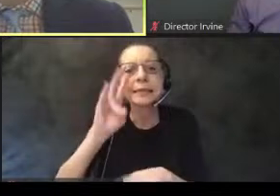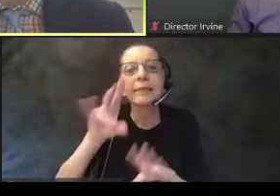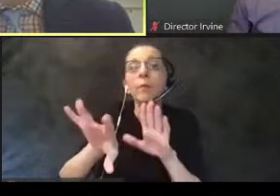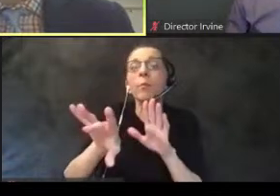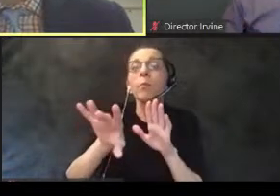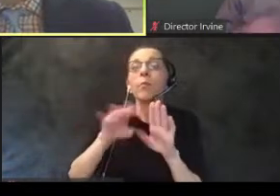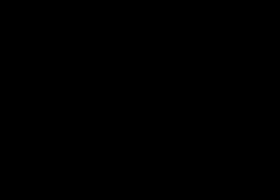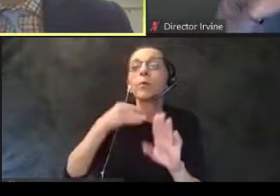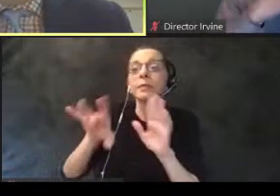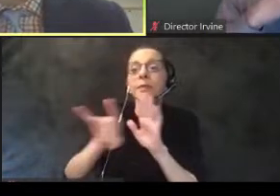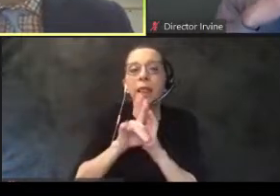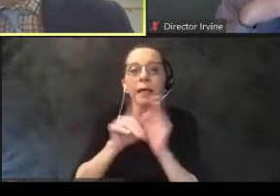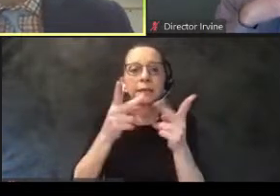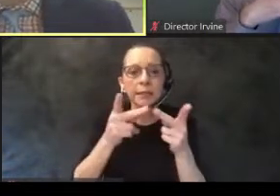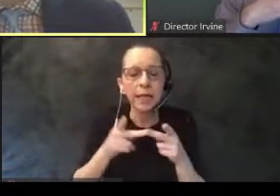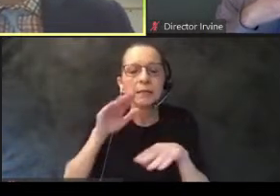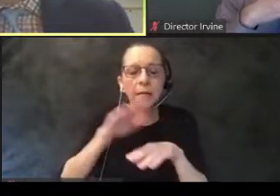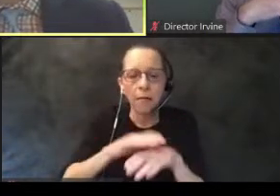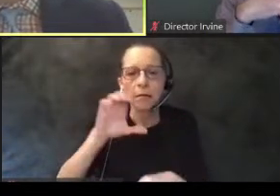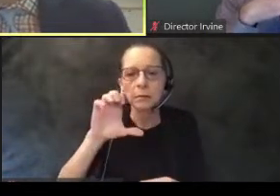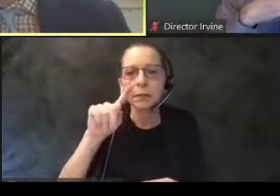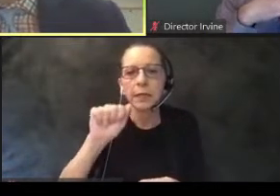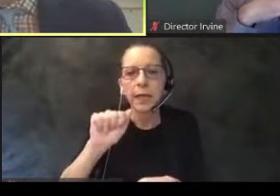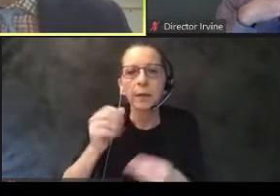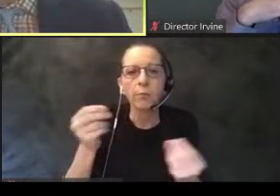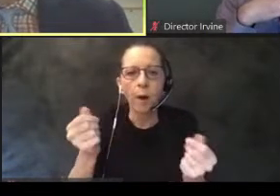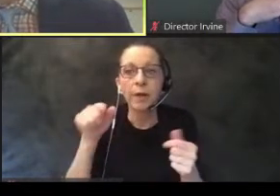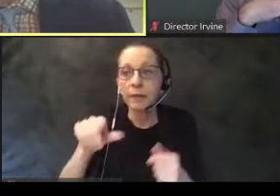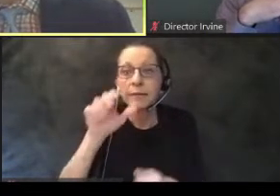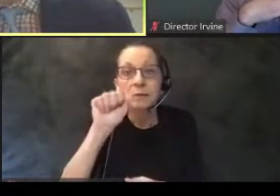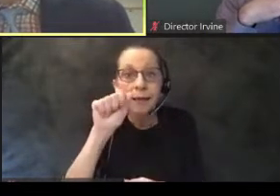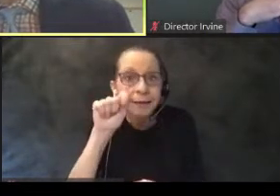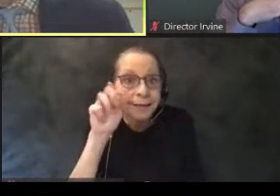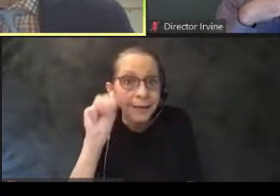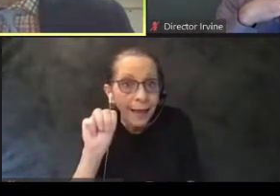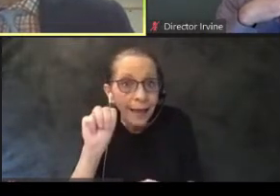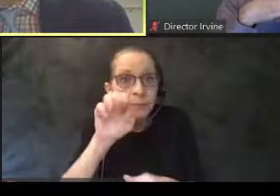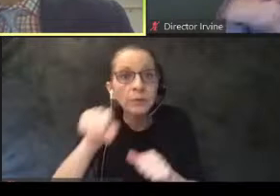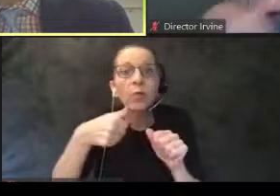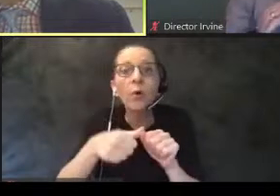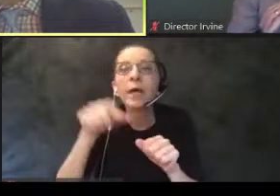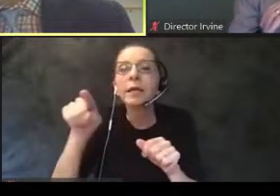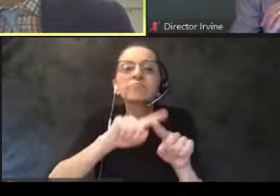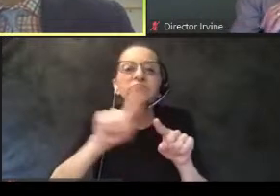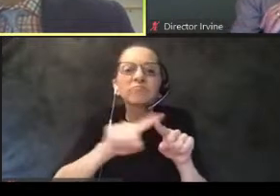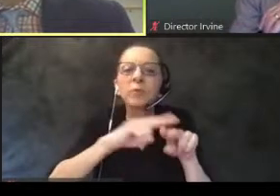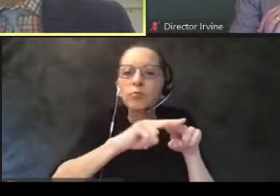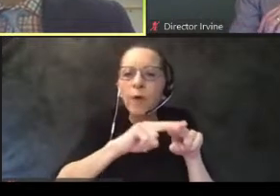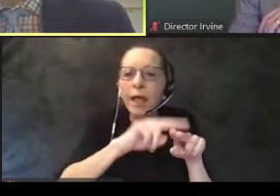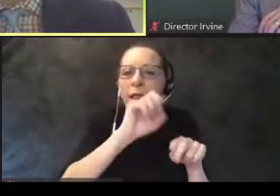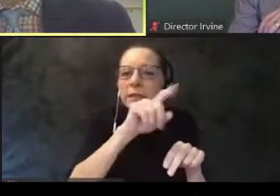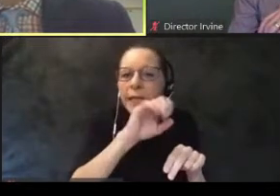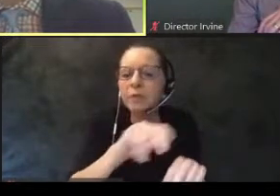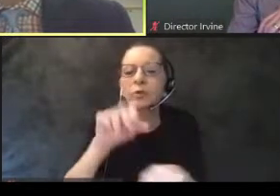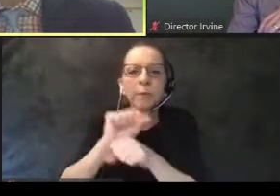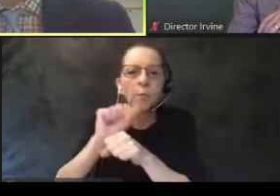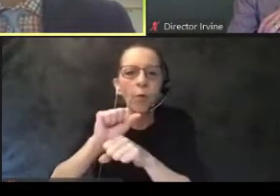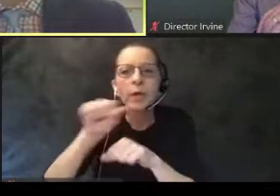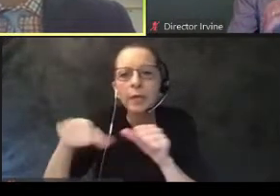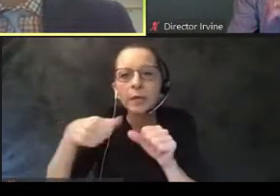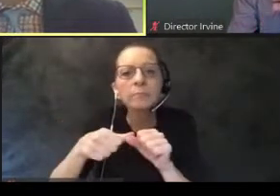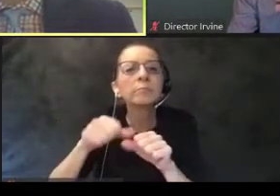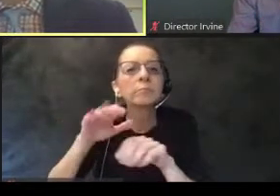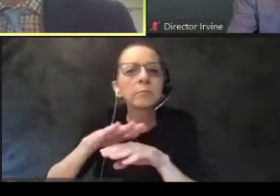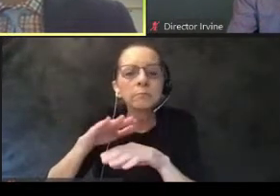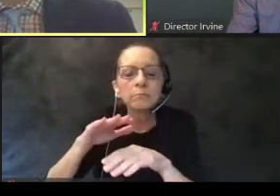sites on CTA property. These ATMs are located at a combination of rail stations and employee locations and provided